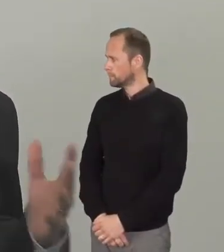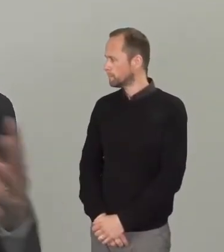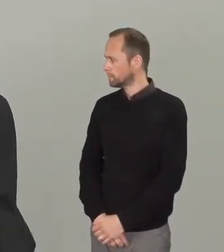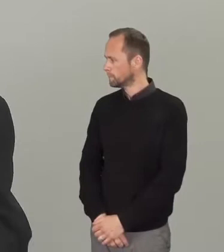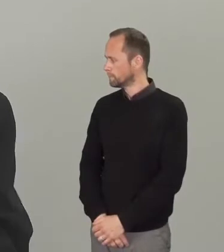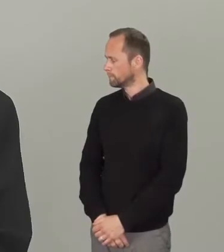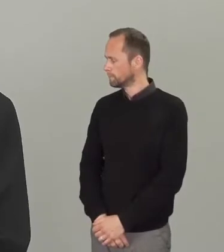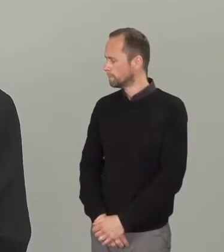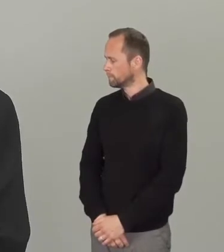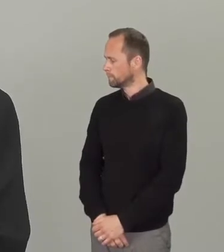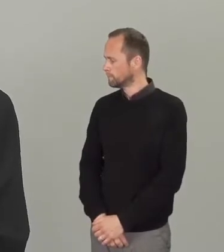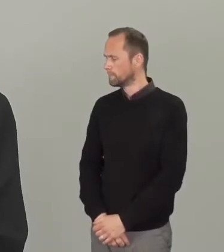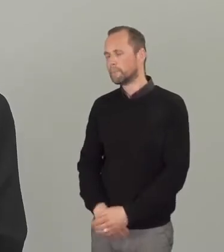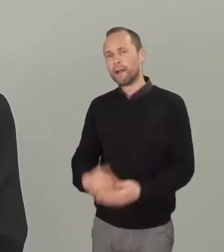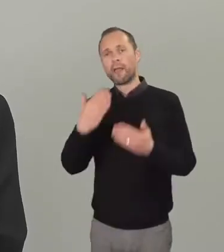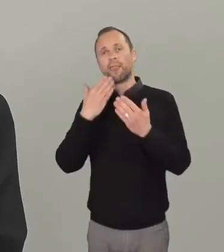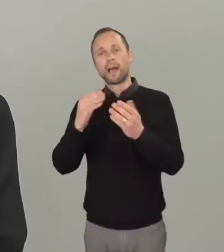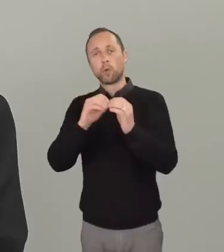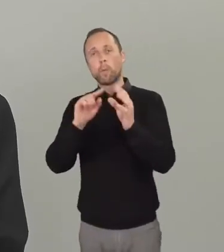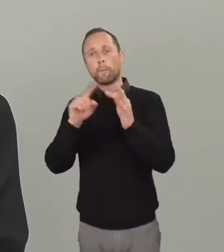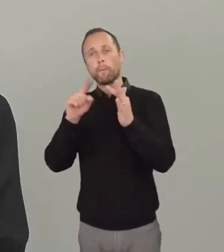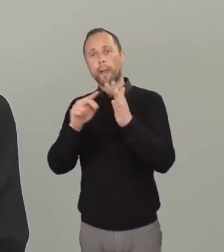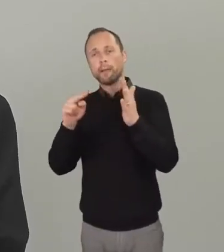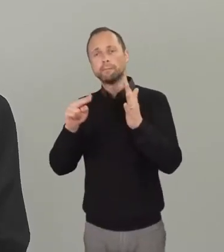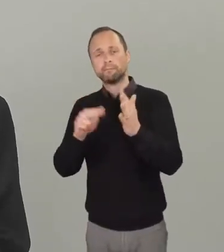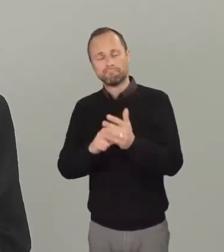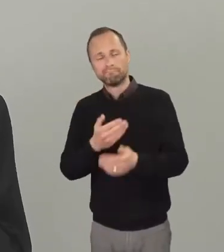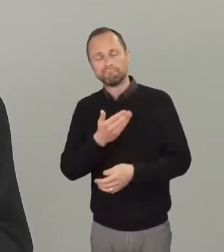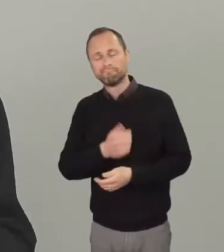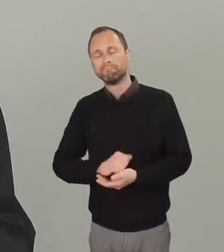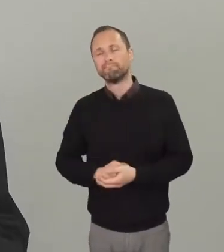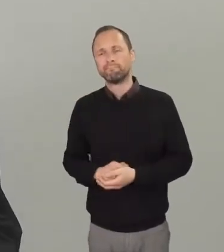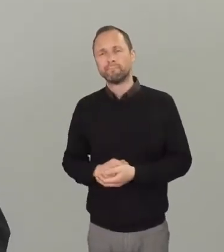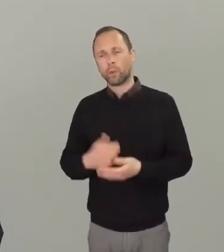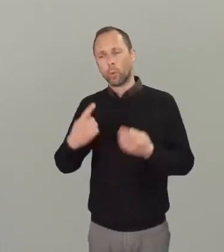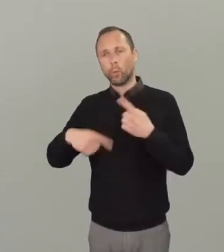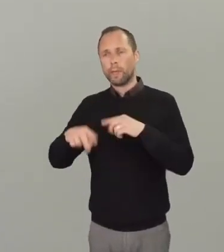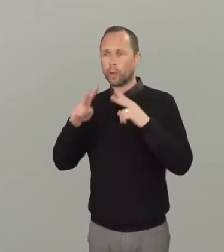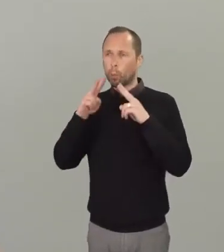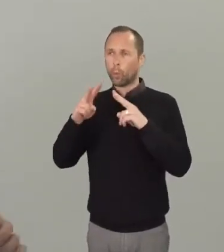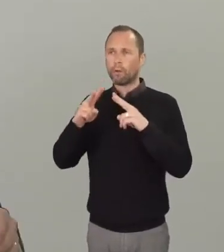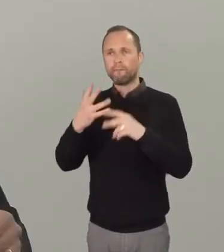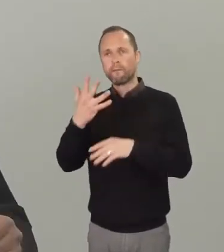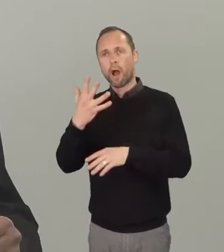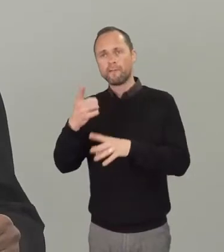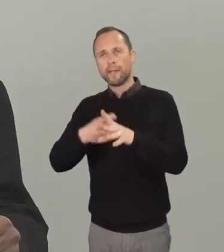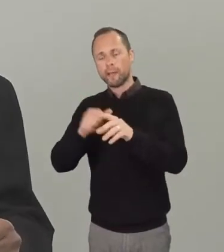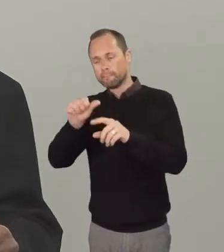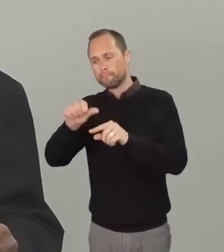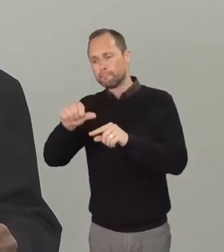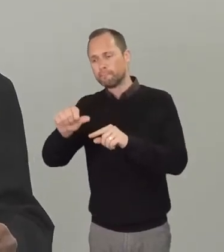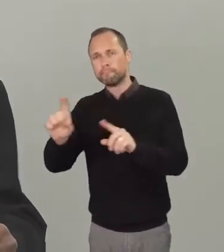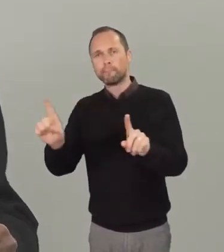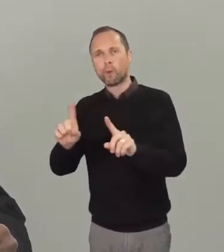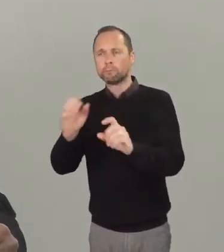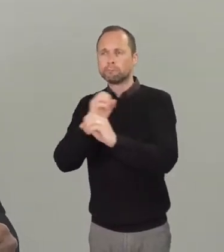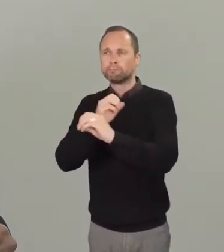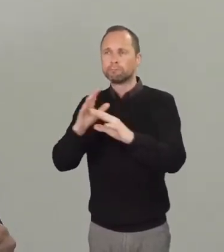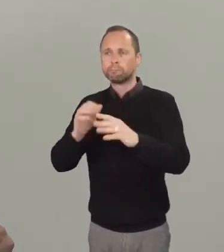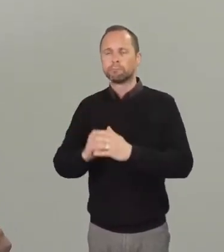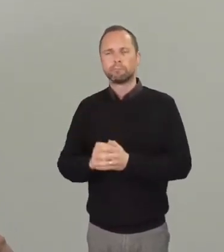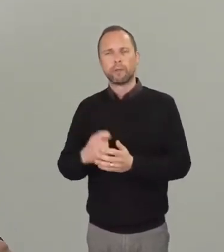Thank you, Ben. As we look at the next 5 years, we look at a